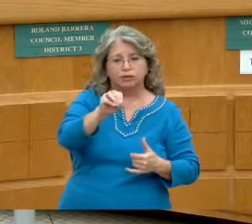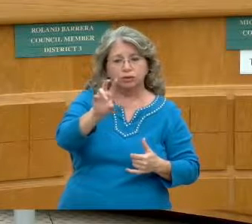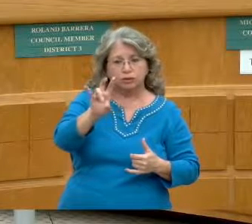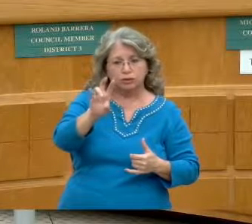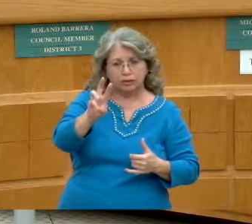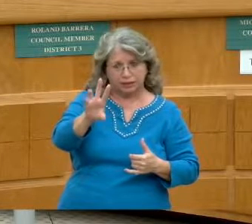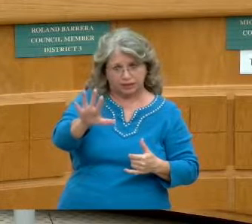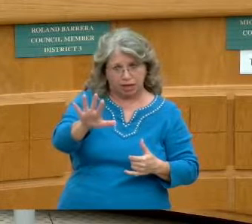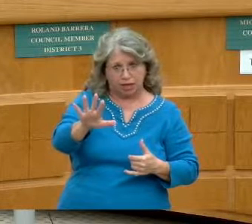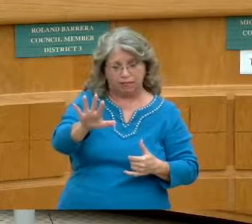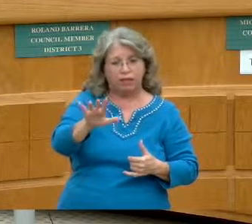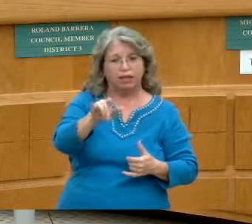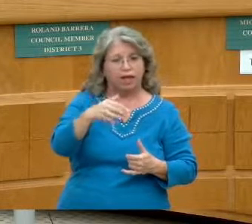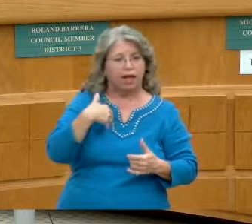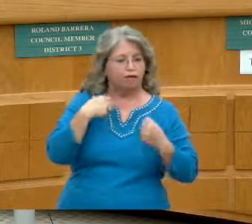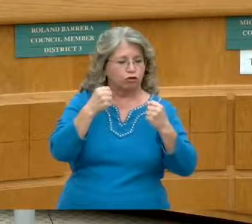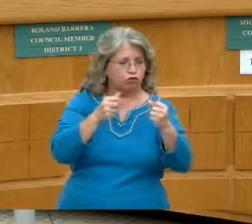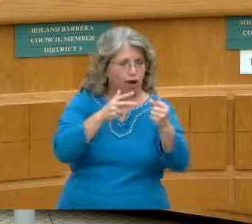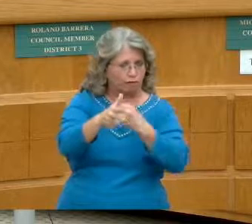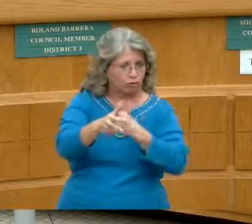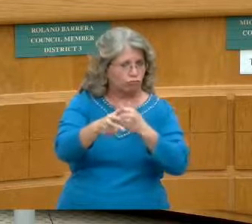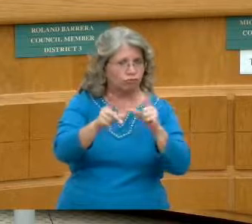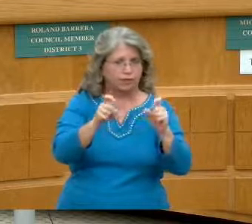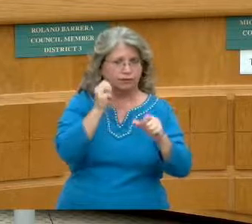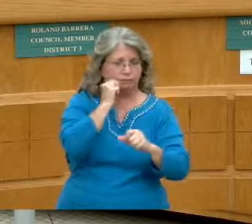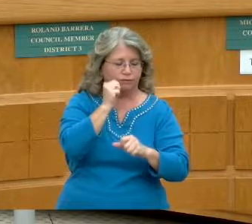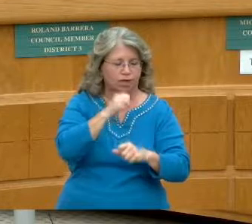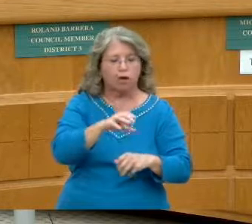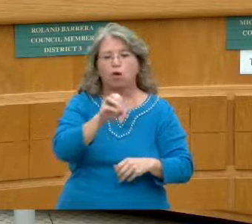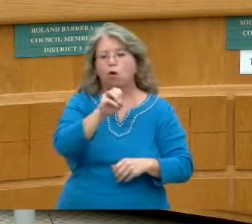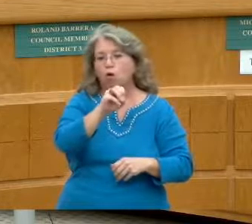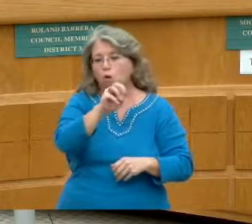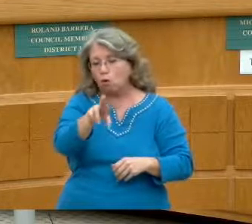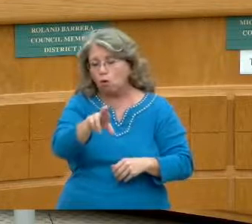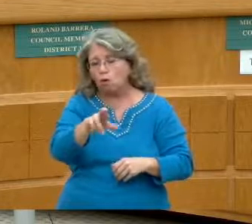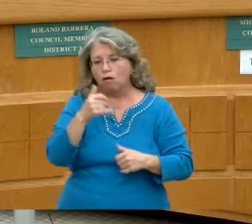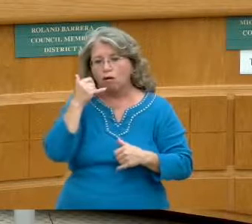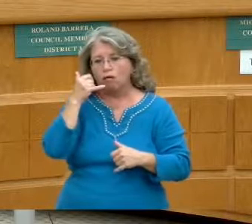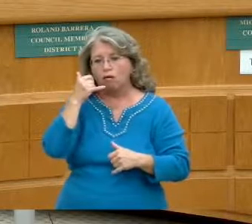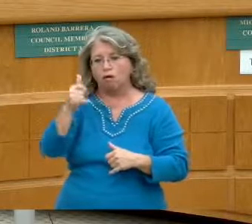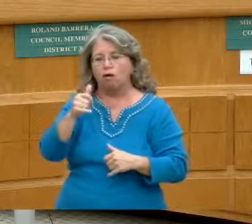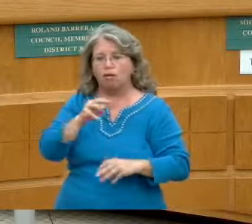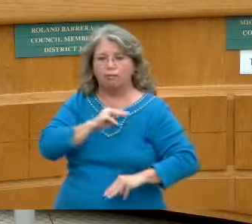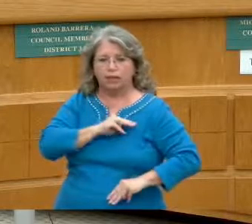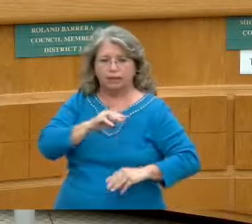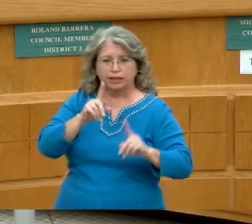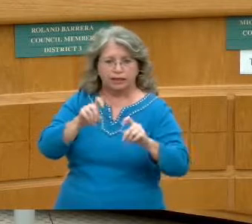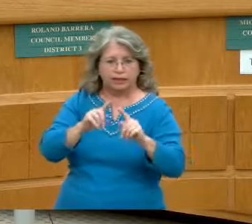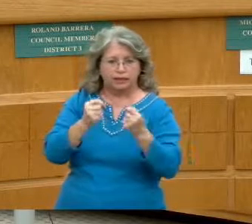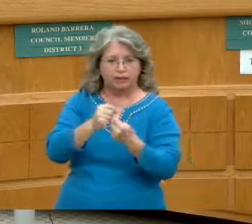361-886-3065. They're conducting drive-thrus daily. And or the military testing team at